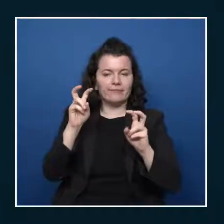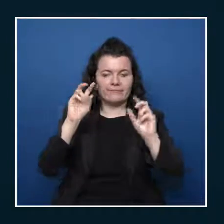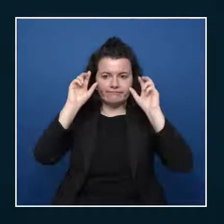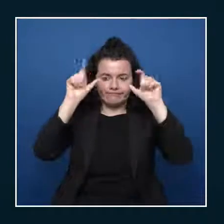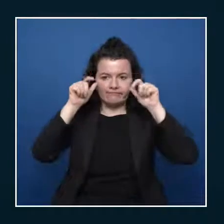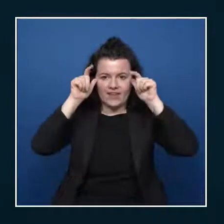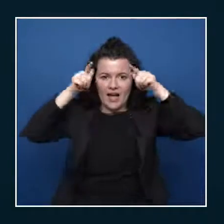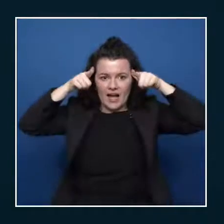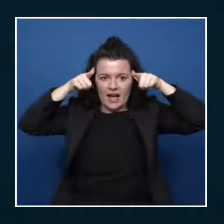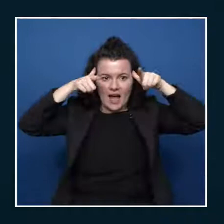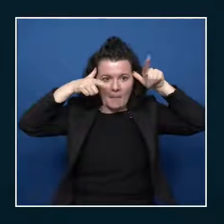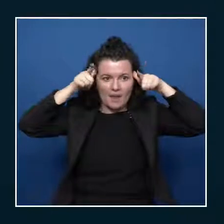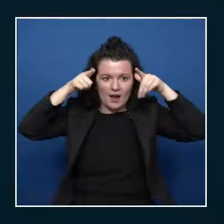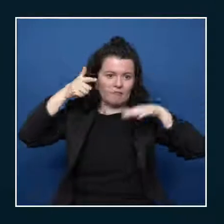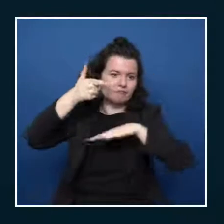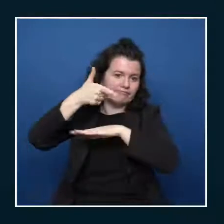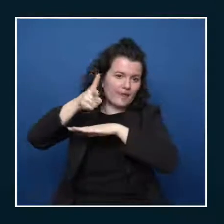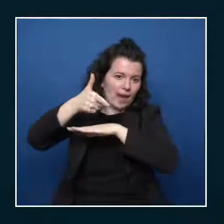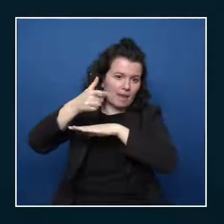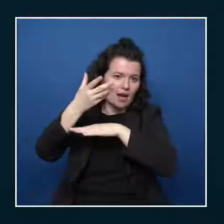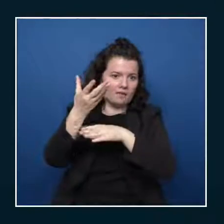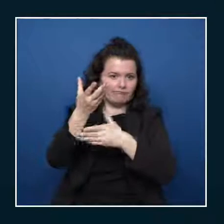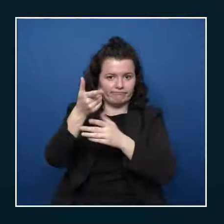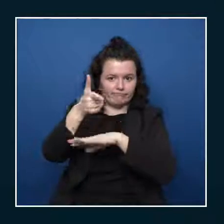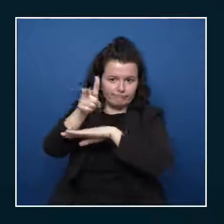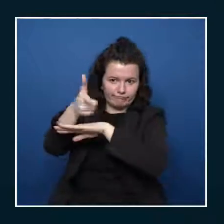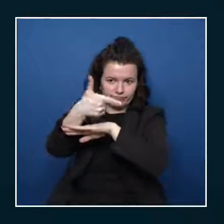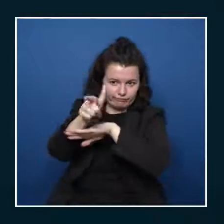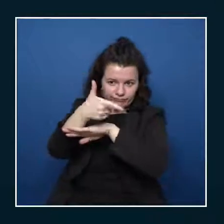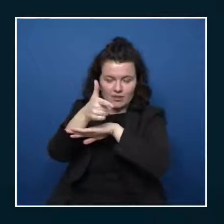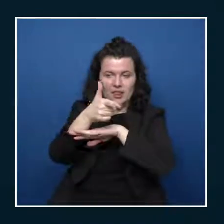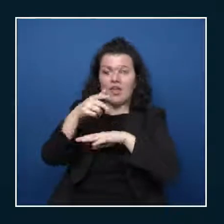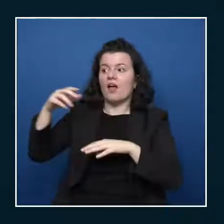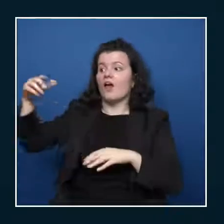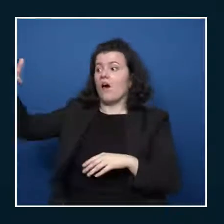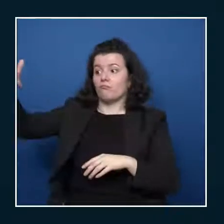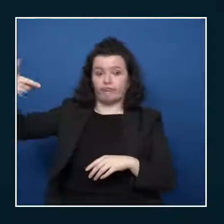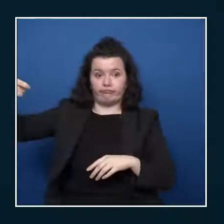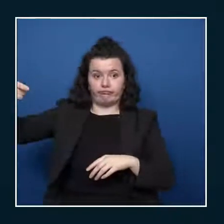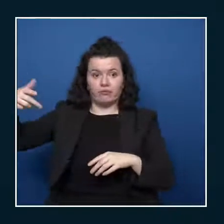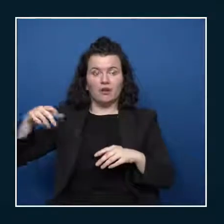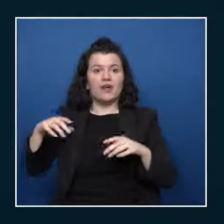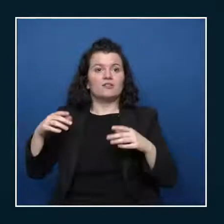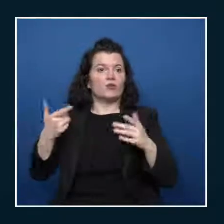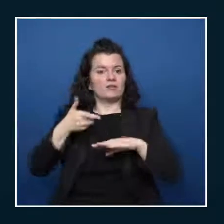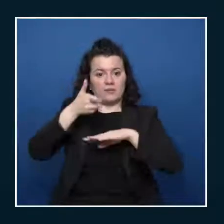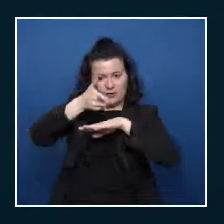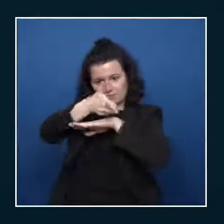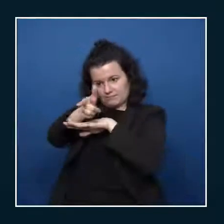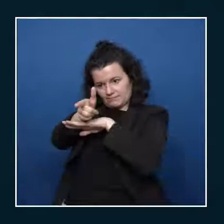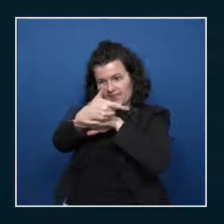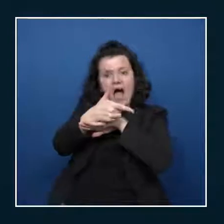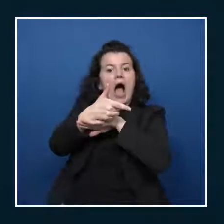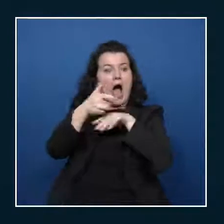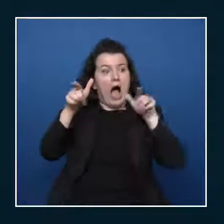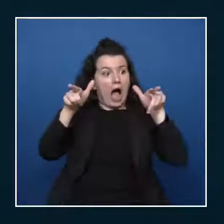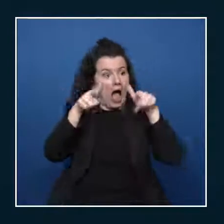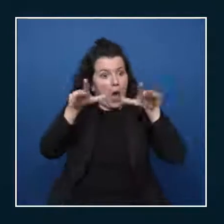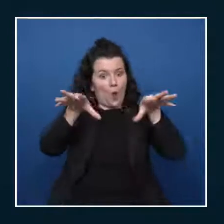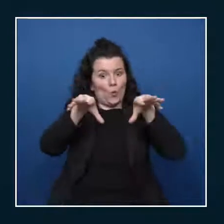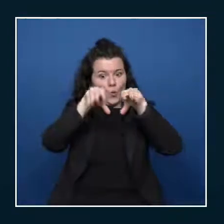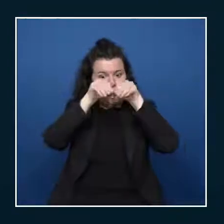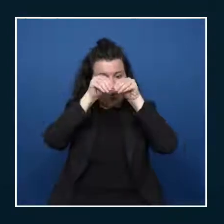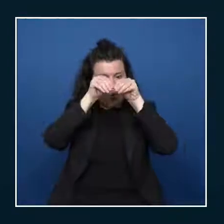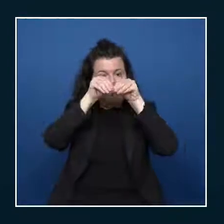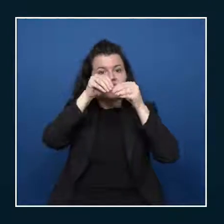would create a very, very accurate 3D rendition of you or whatever is in your space, and then holoport that